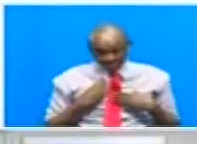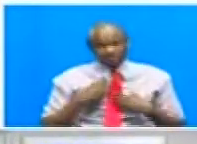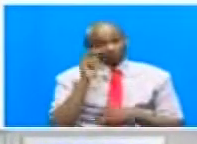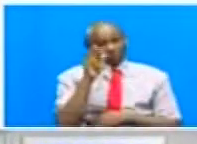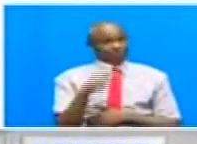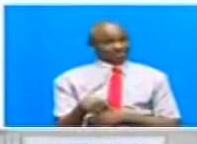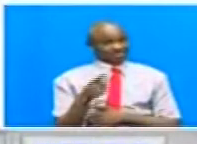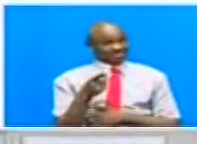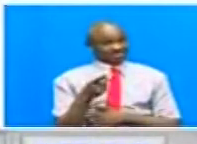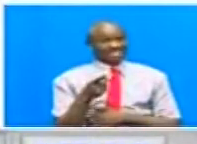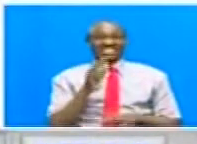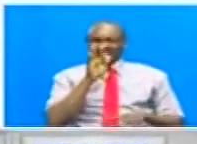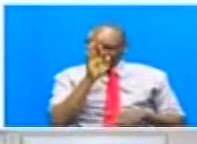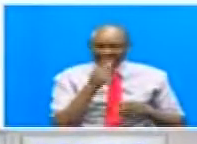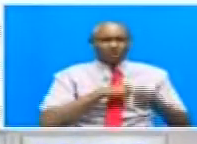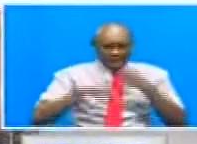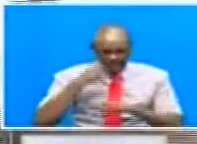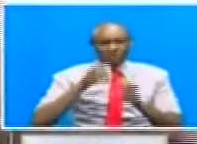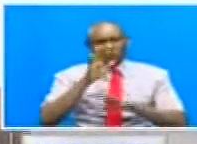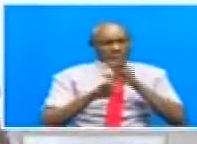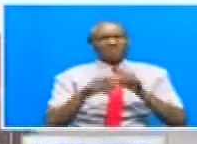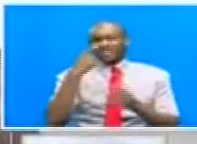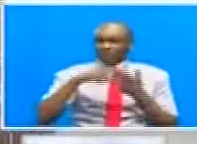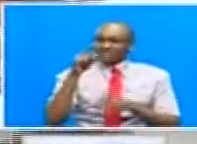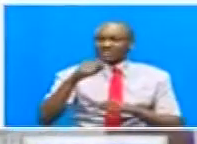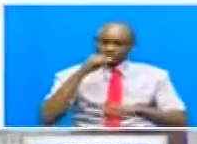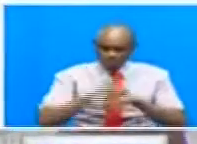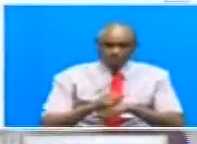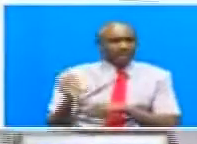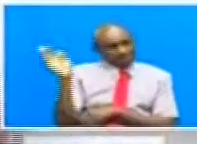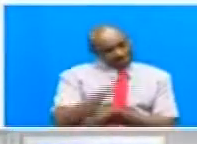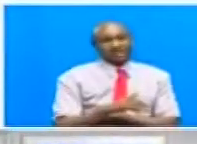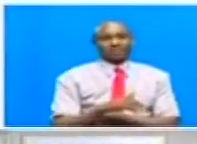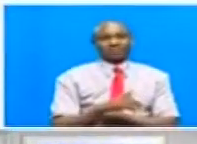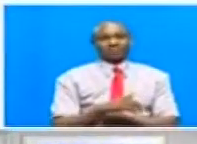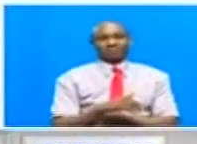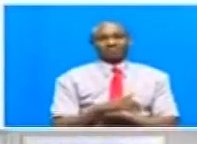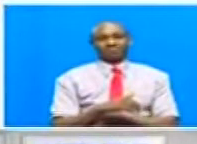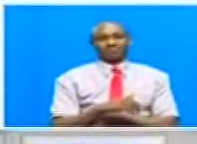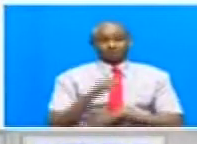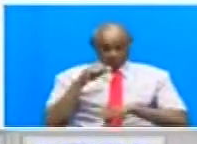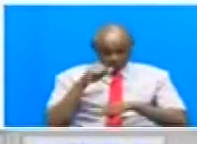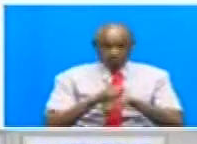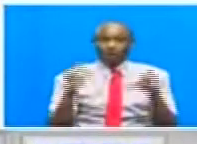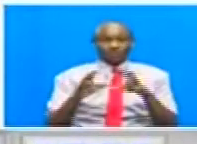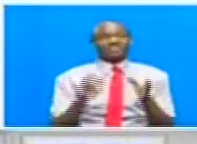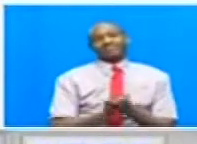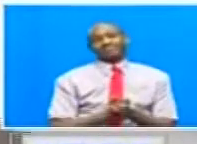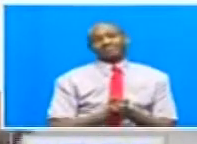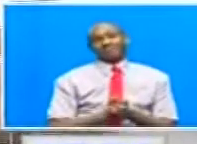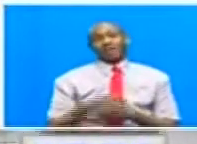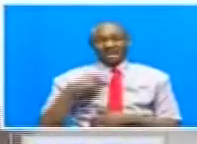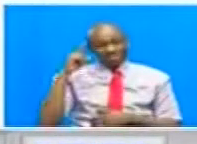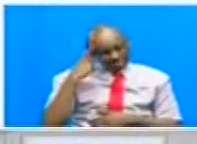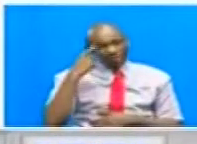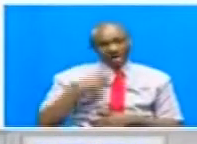saw steps taken to ensure that school reverted mm-hmm. back to the school community. And I think